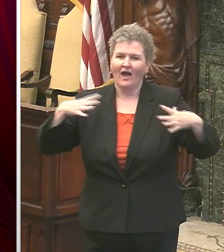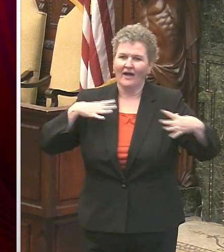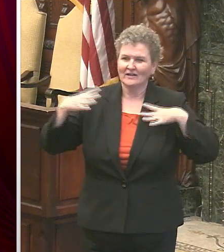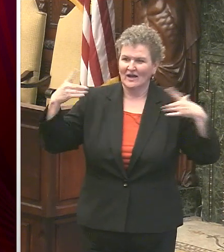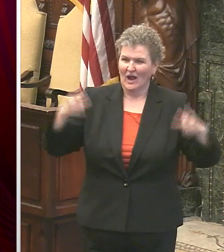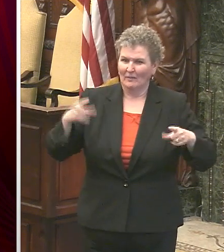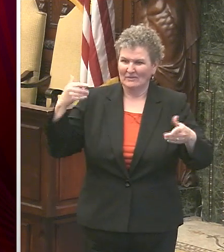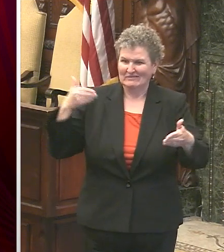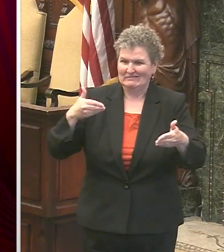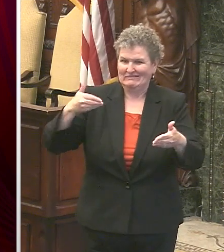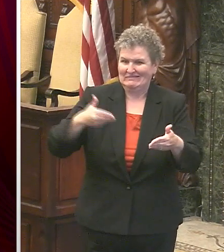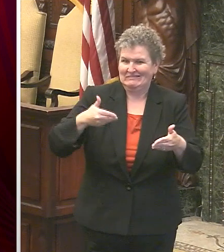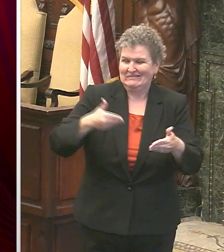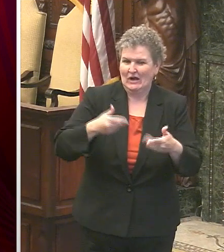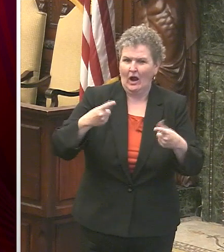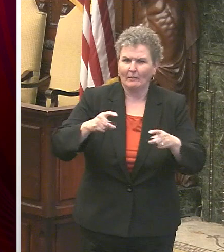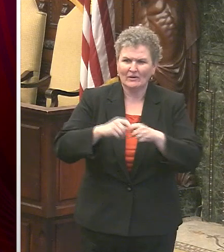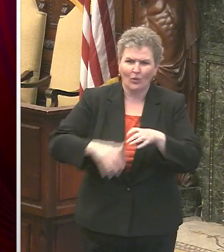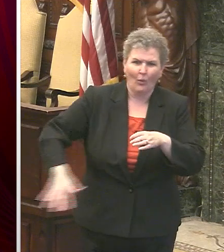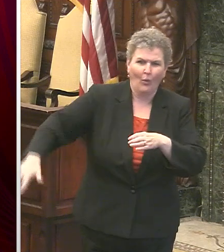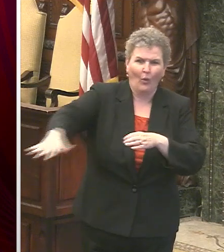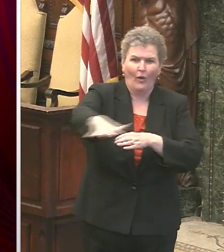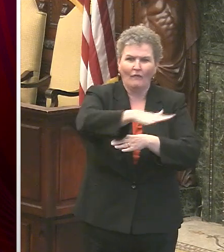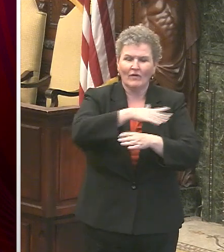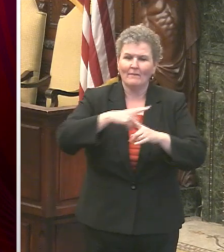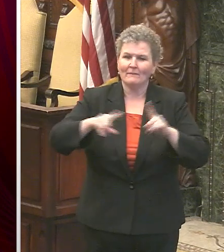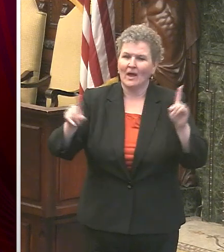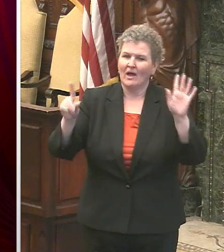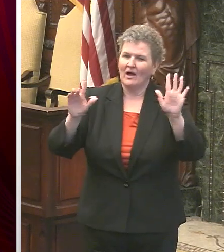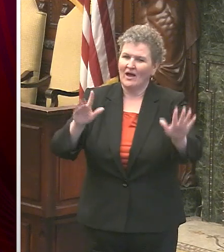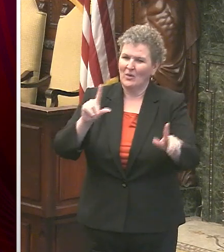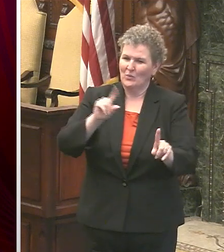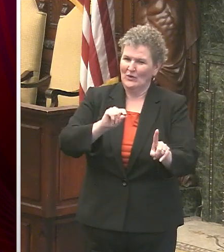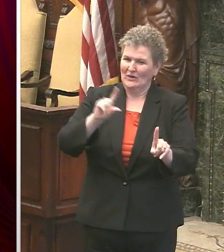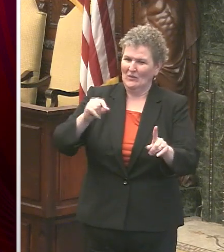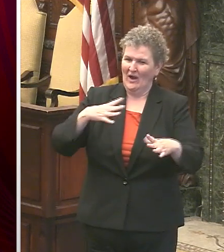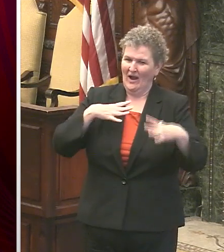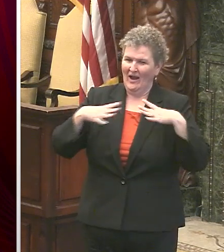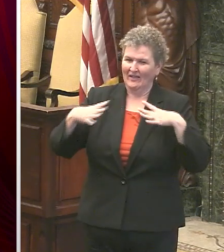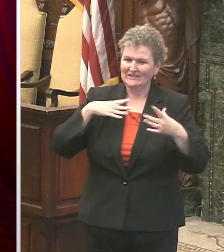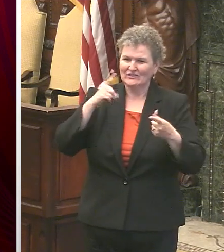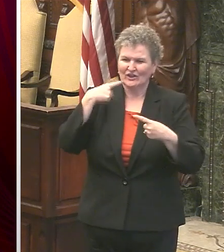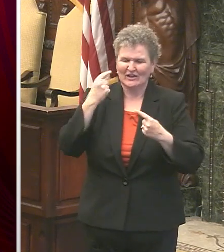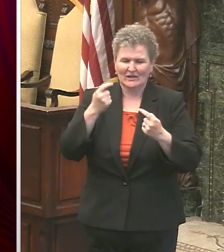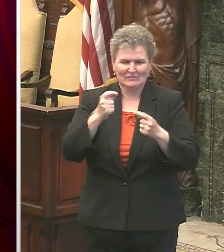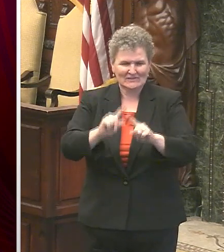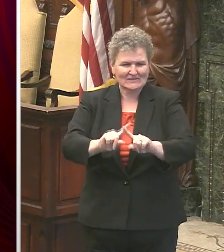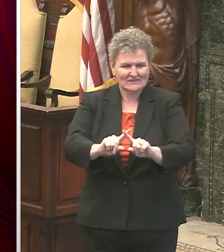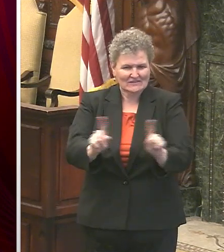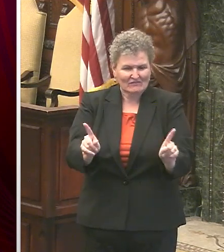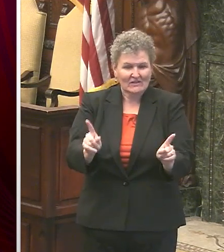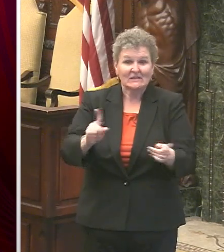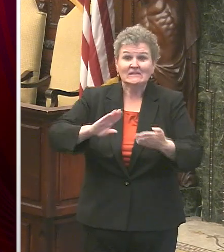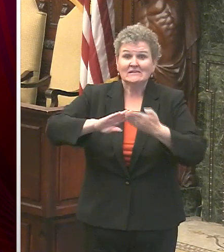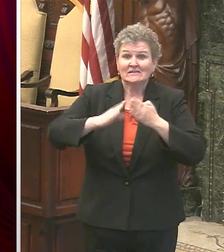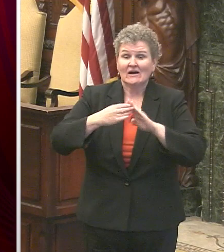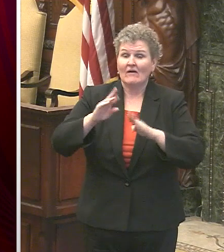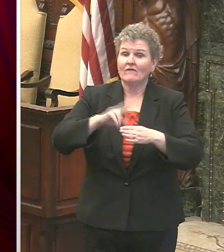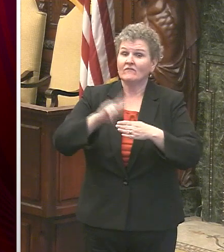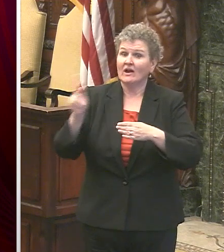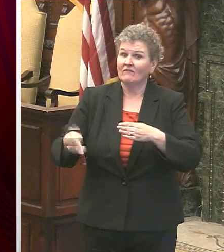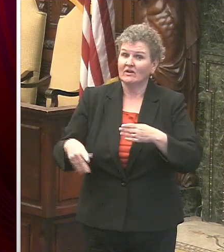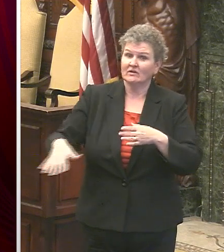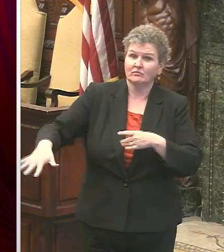our region are usually well underway. While the 2020 holiday season will look very different, the City of Philadelphia, along with our public and private